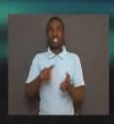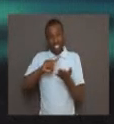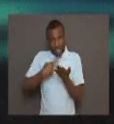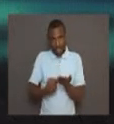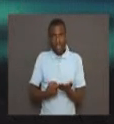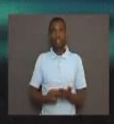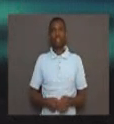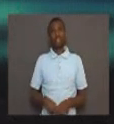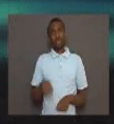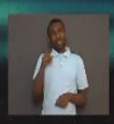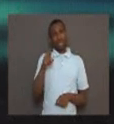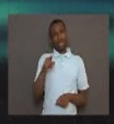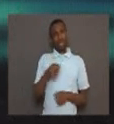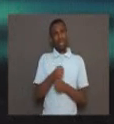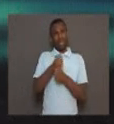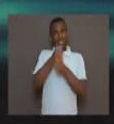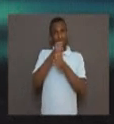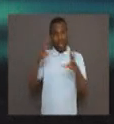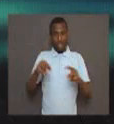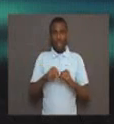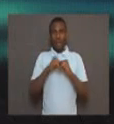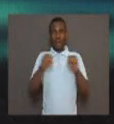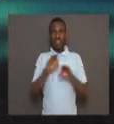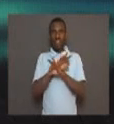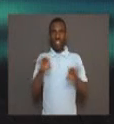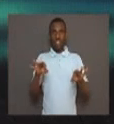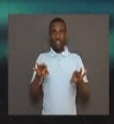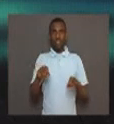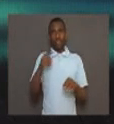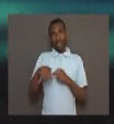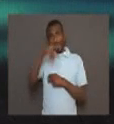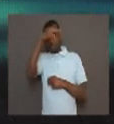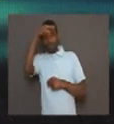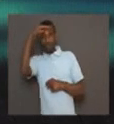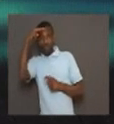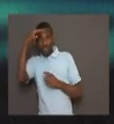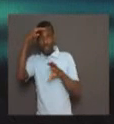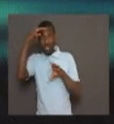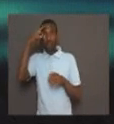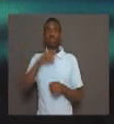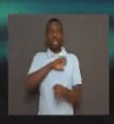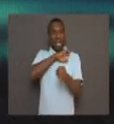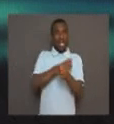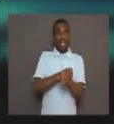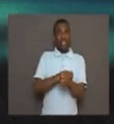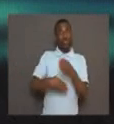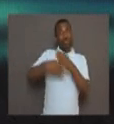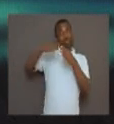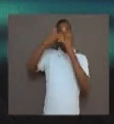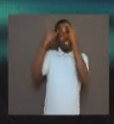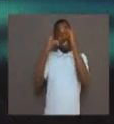so it will leave the magnetic field, causing the energy level